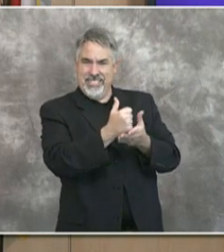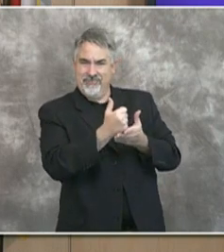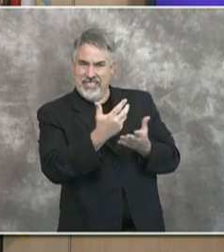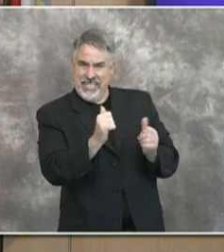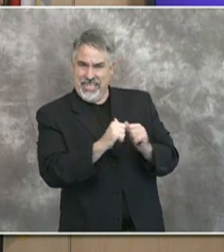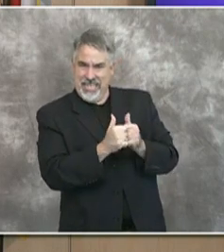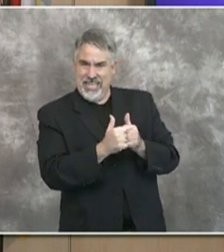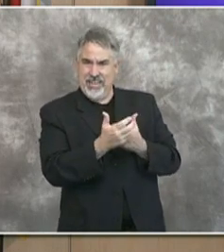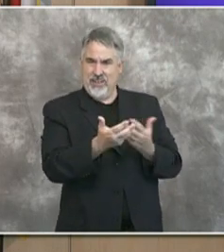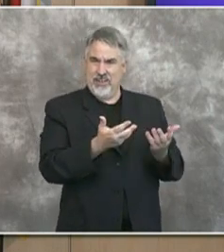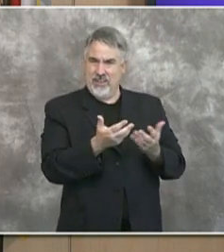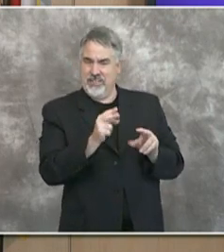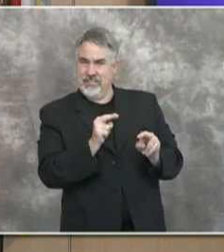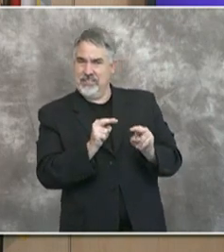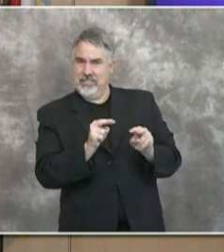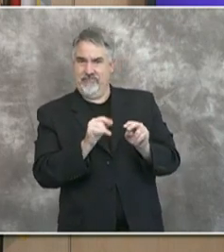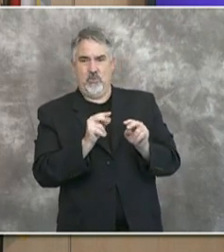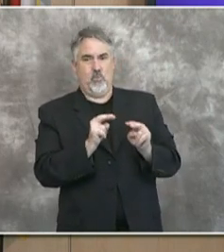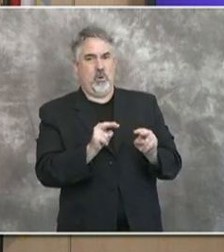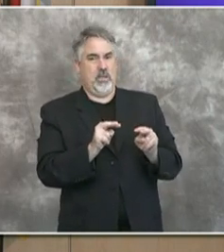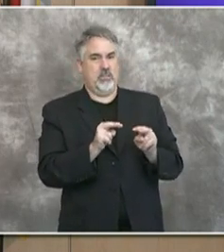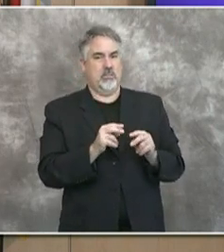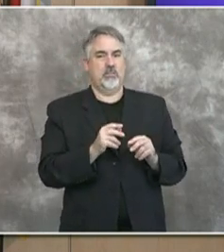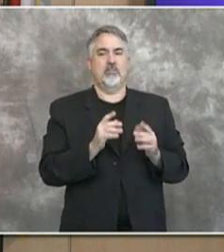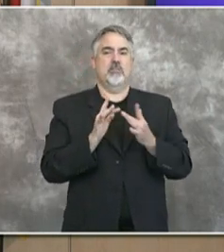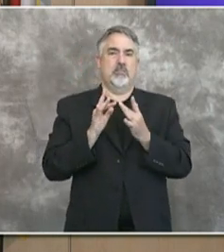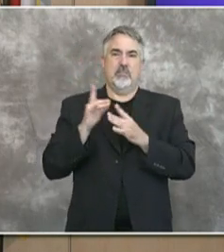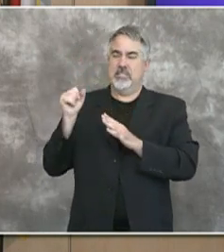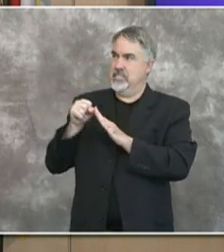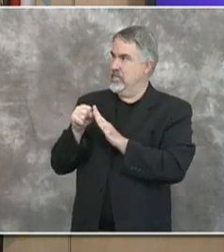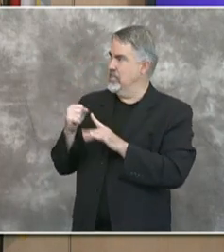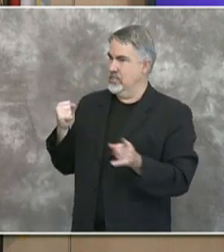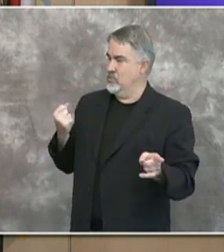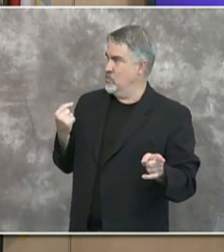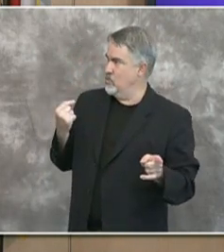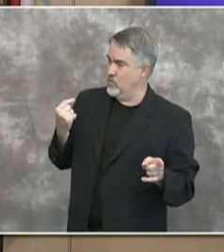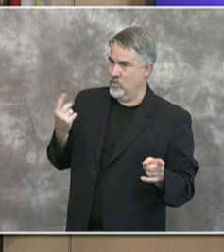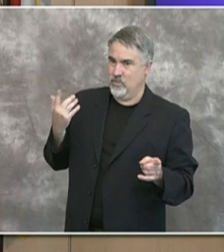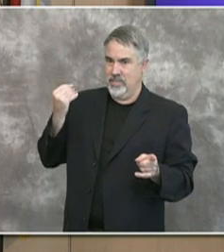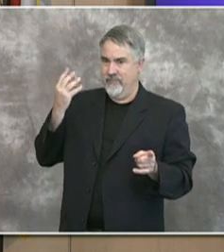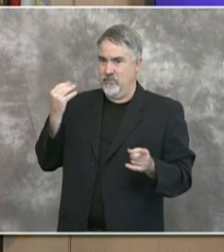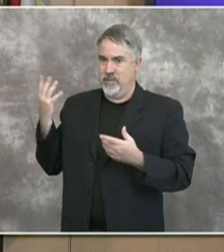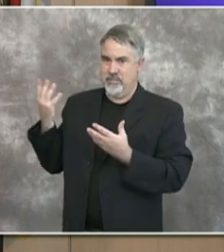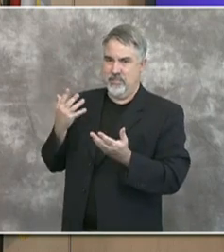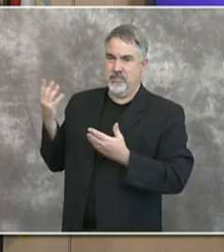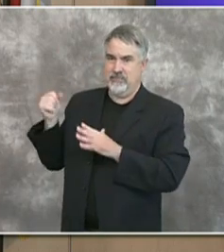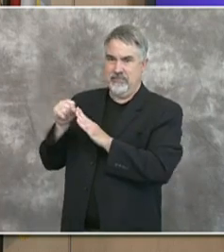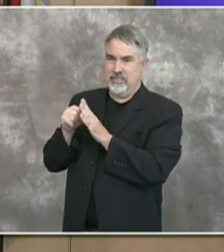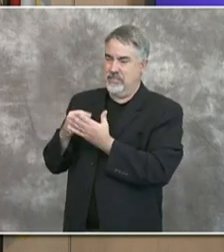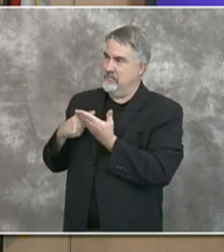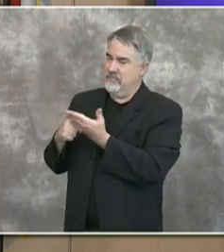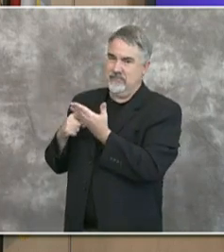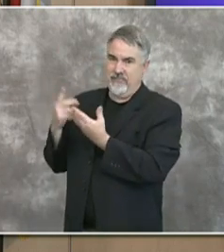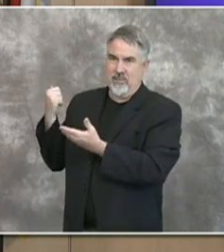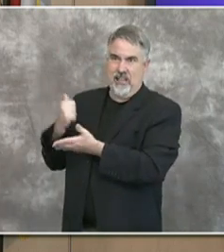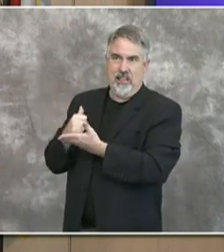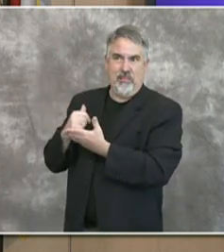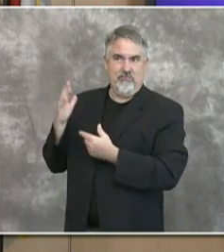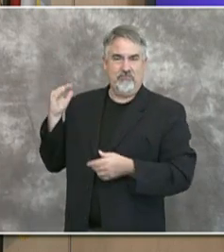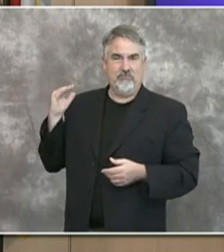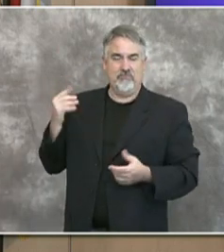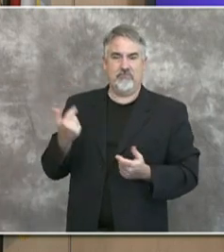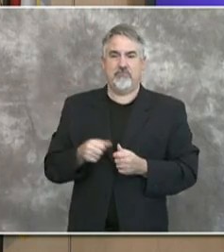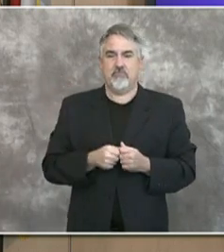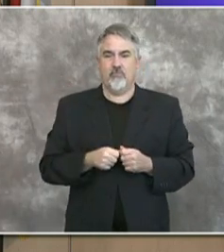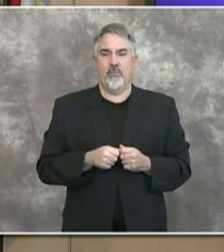we remain in regular contact with the state of California. We are requesting assistance from the state of California in joining us in encouraging the